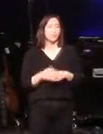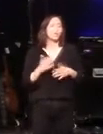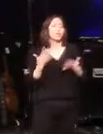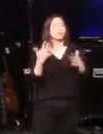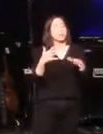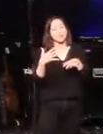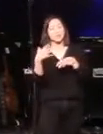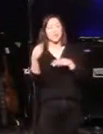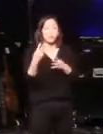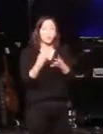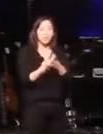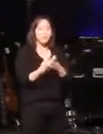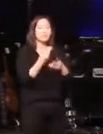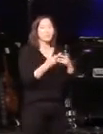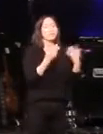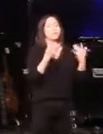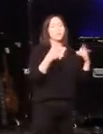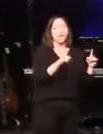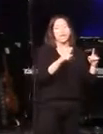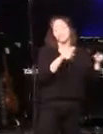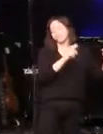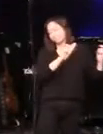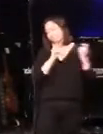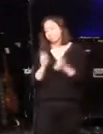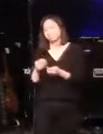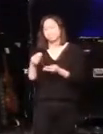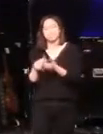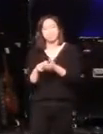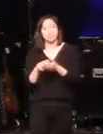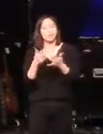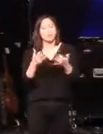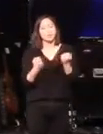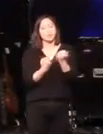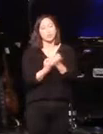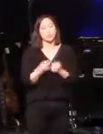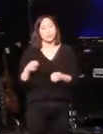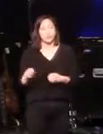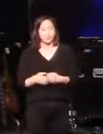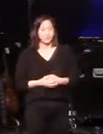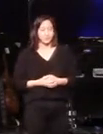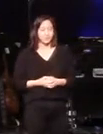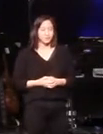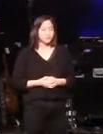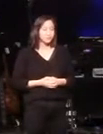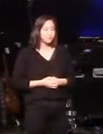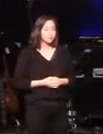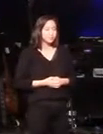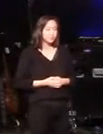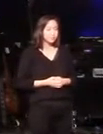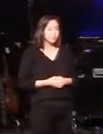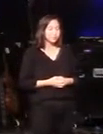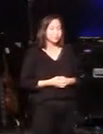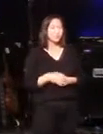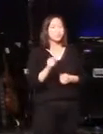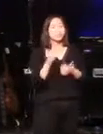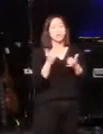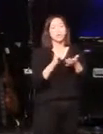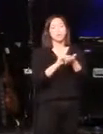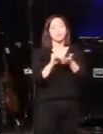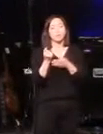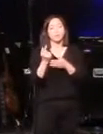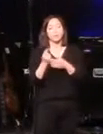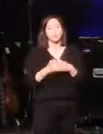you again. And indeed, you were concerned for me, but you had no opportunity. So in this, we get verse 11. Not that